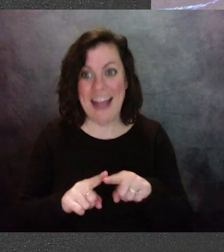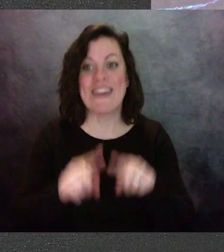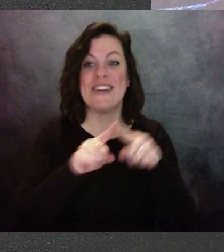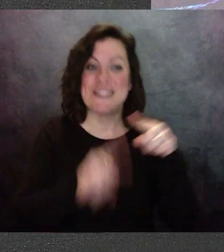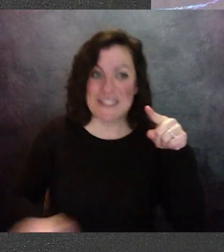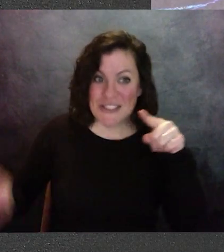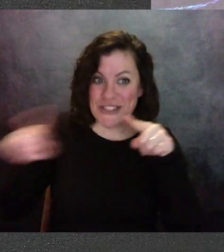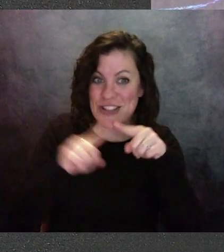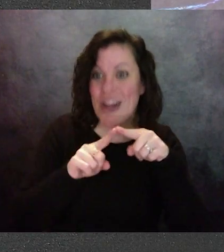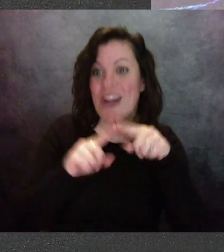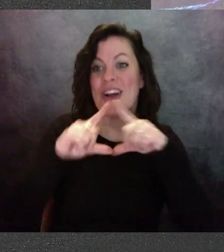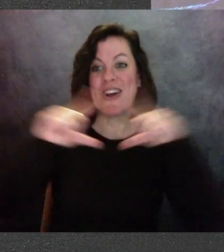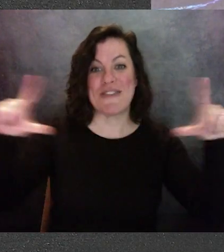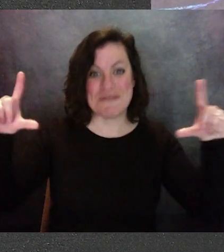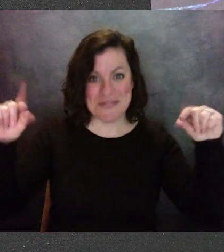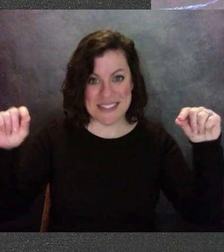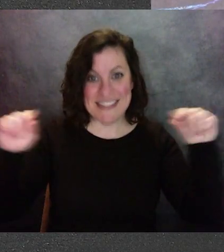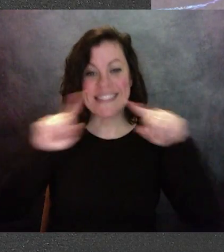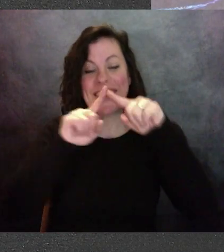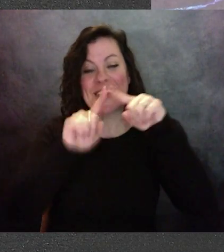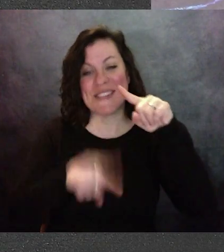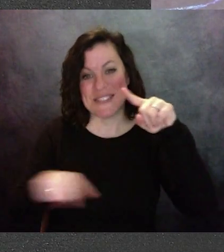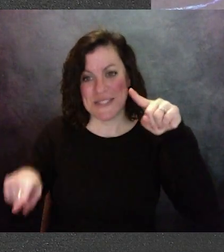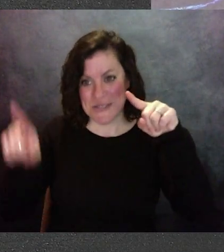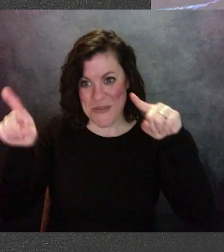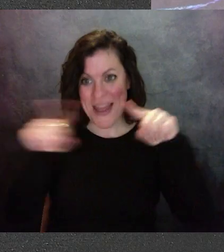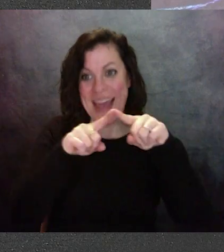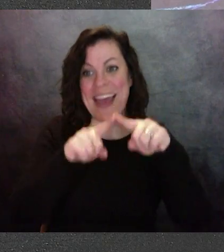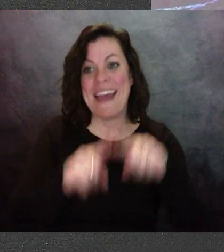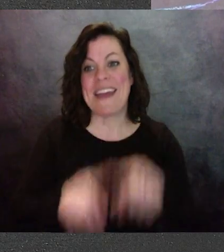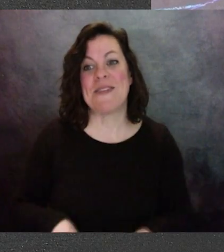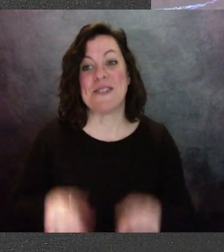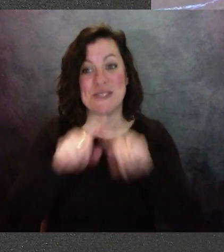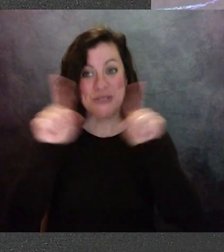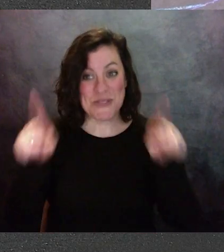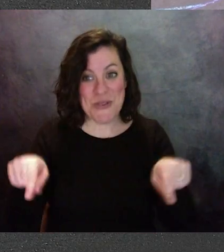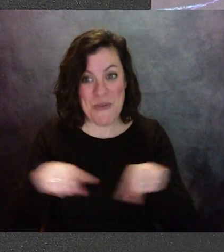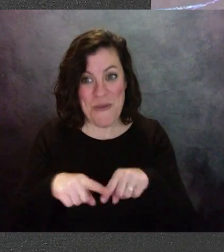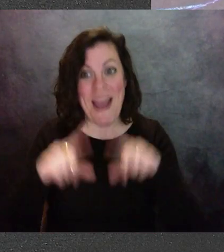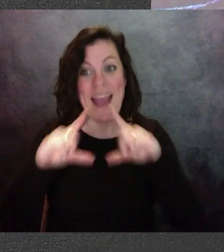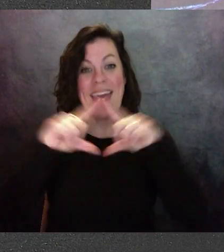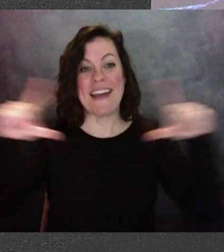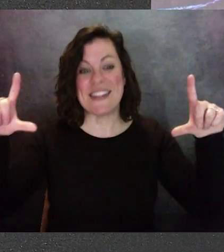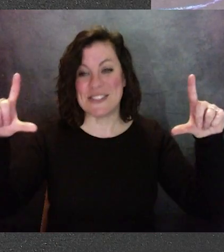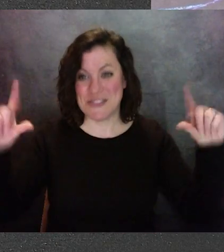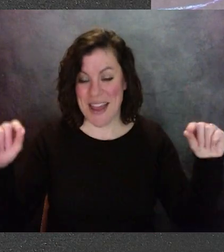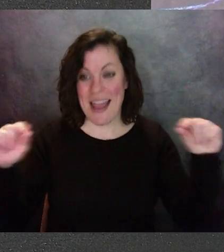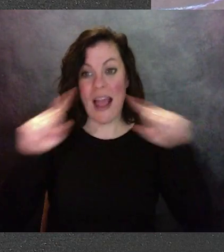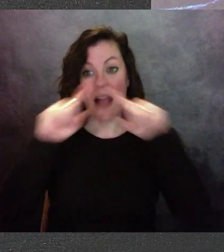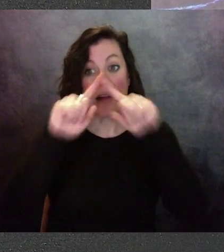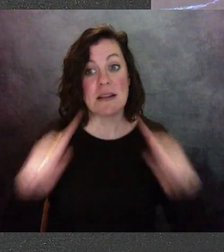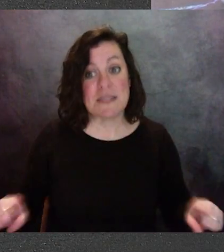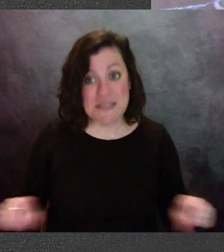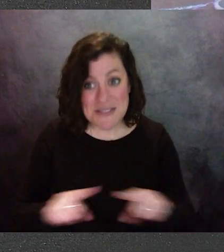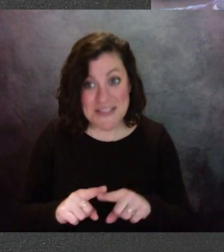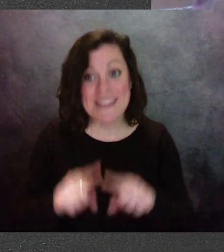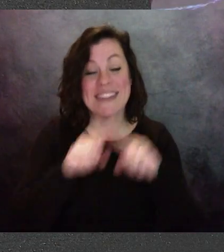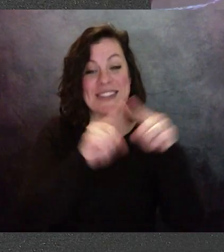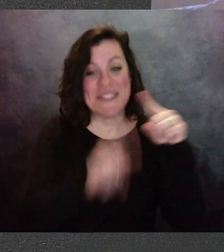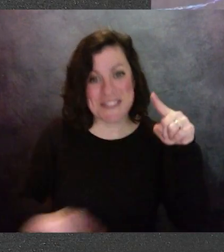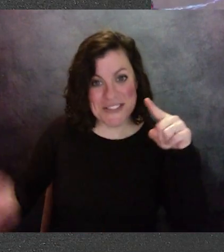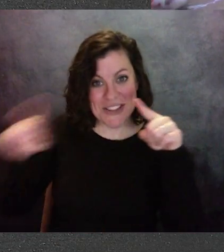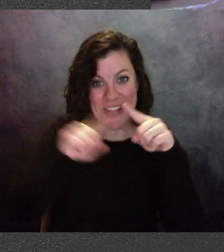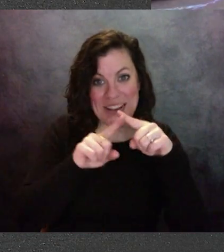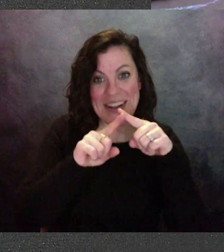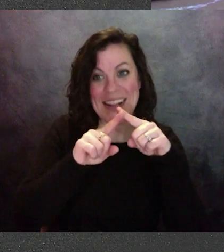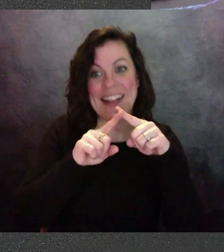rectangle, squares, circle, triangle, rectangle, squares. Squares, rectangle, triangle, circle, squares, rectangle, circles, triangle,